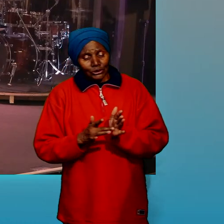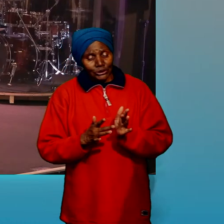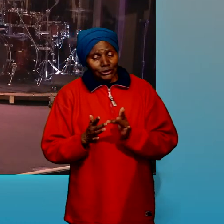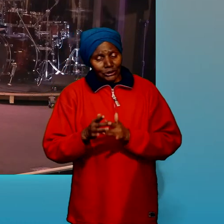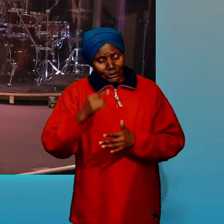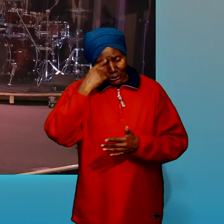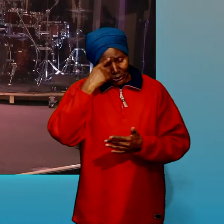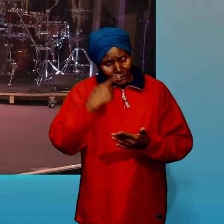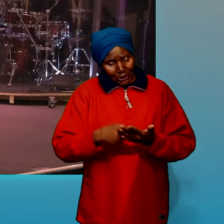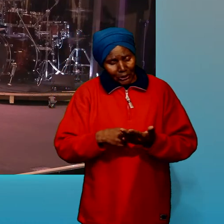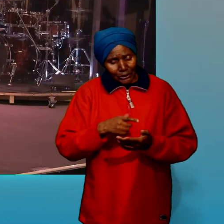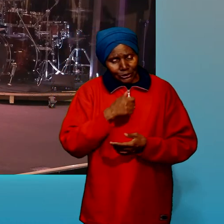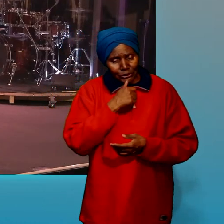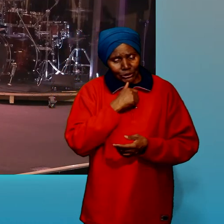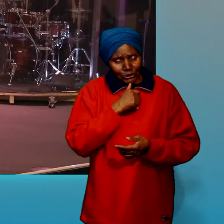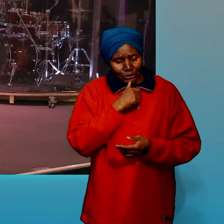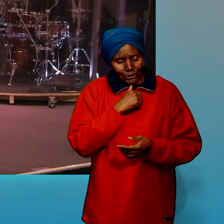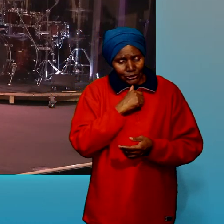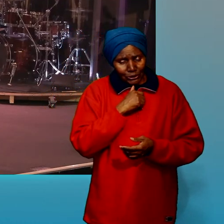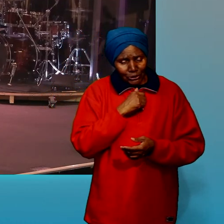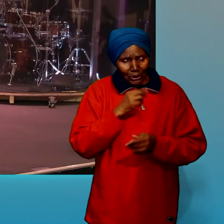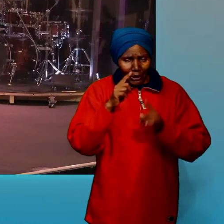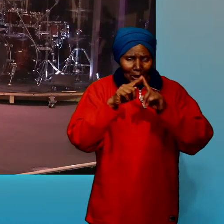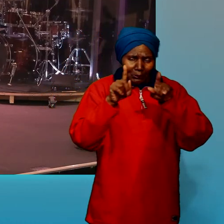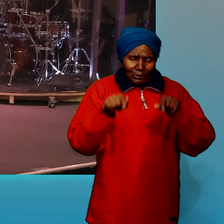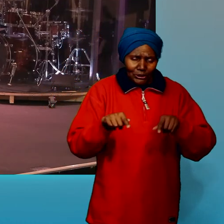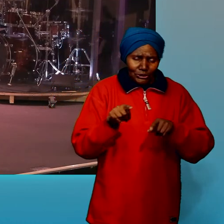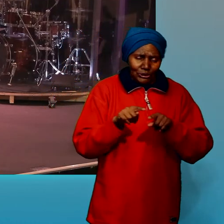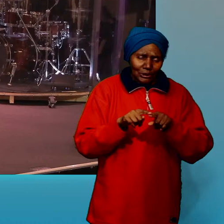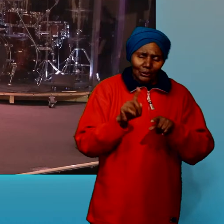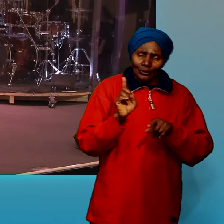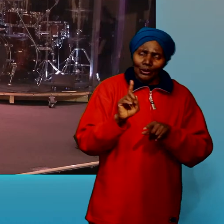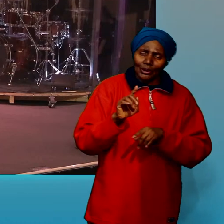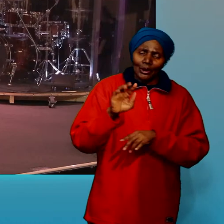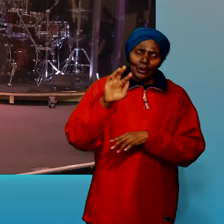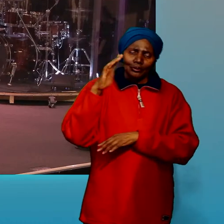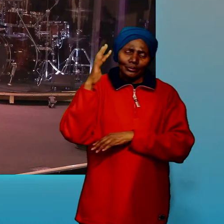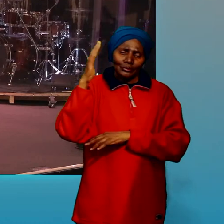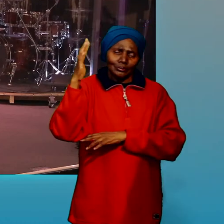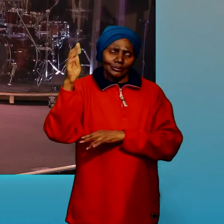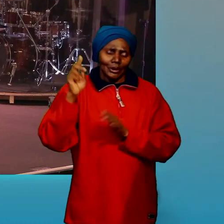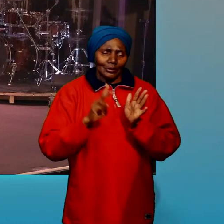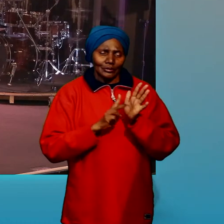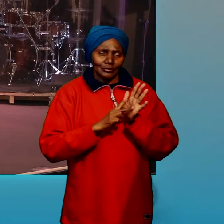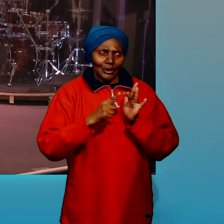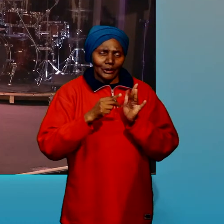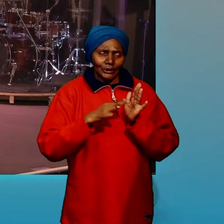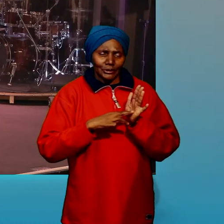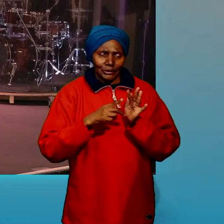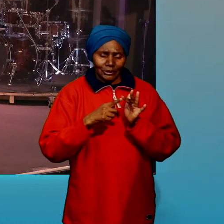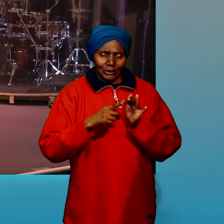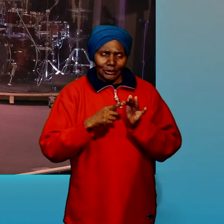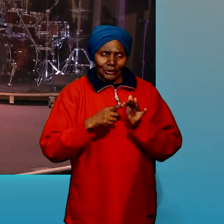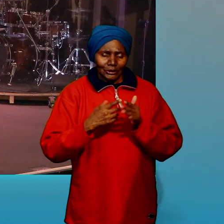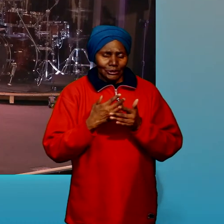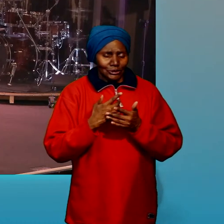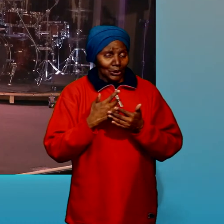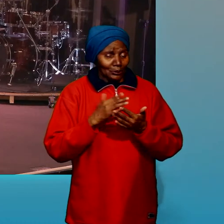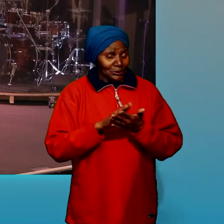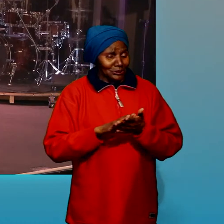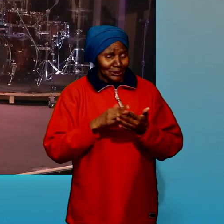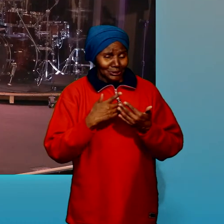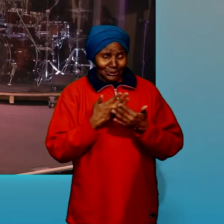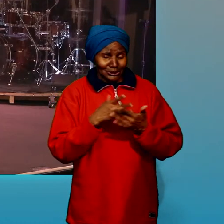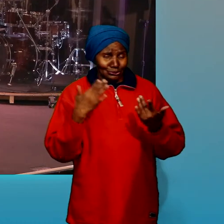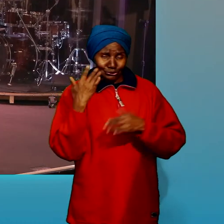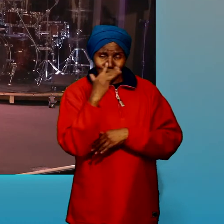illustration of a vine. And vineyards were and still very commonplace in Israel at that time, and he likely would have been